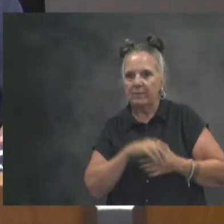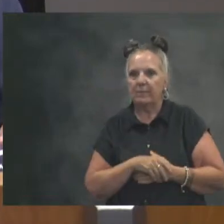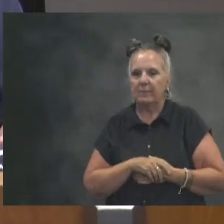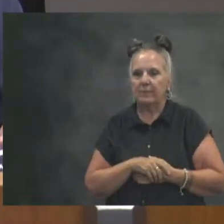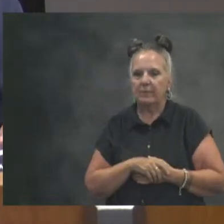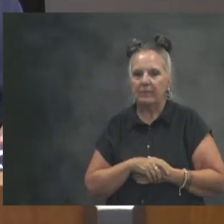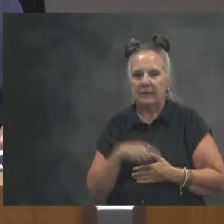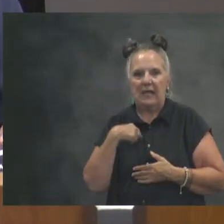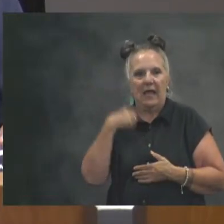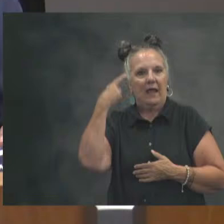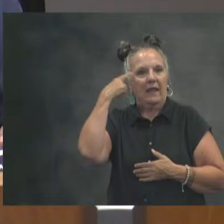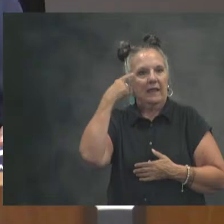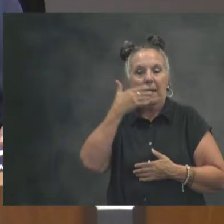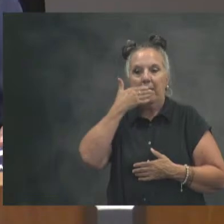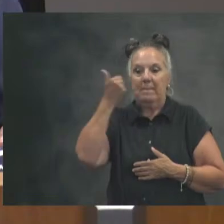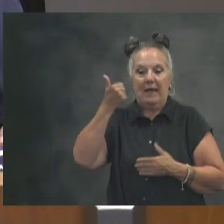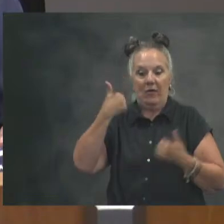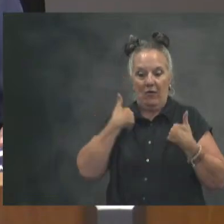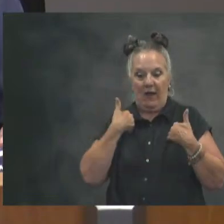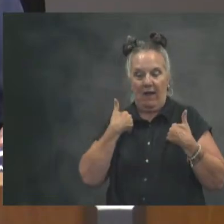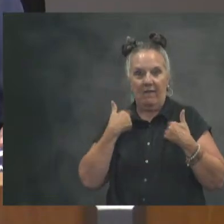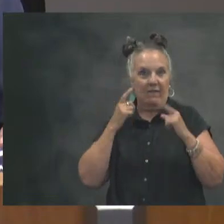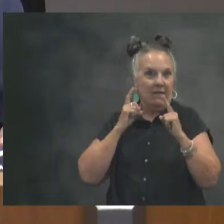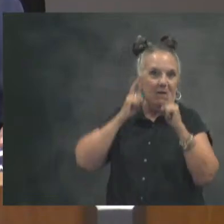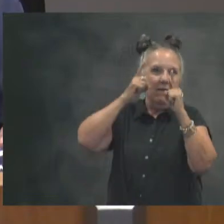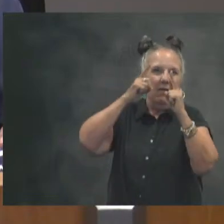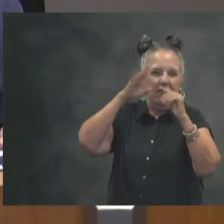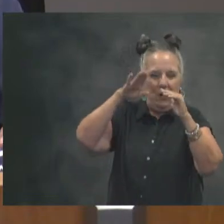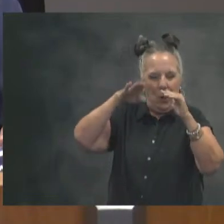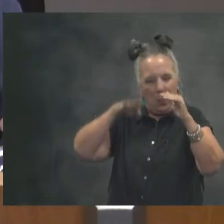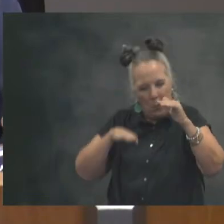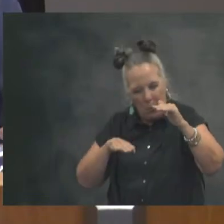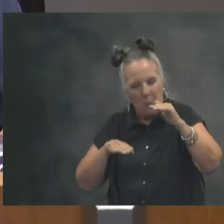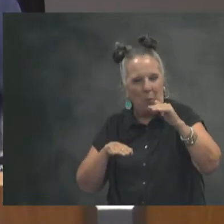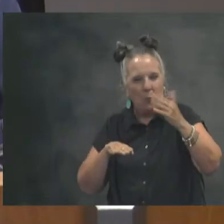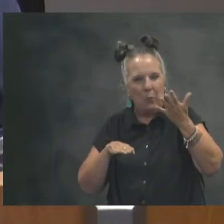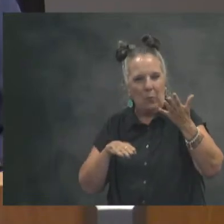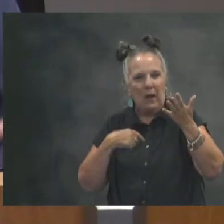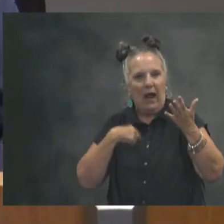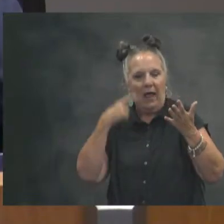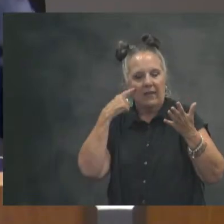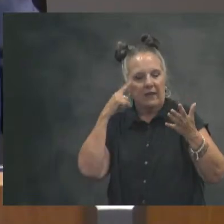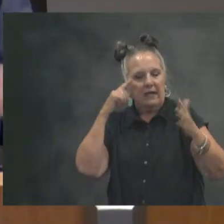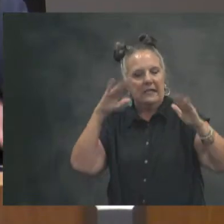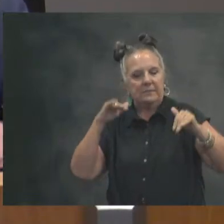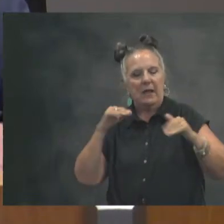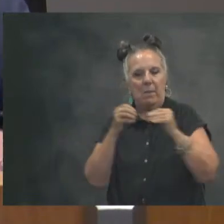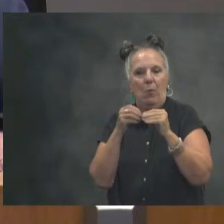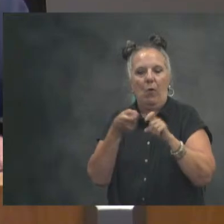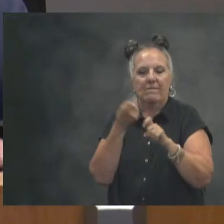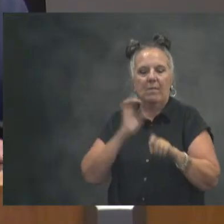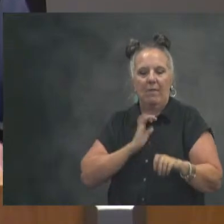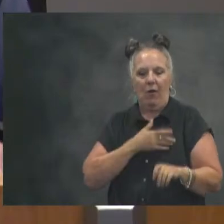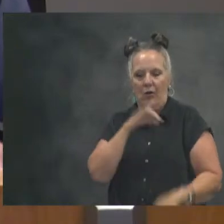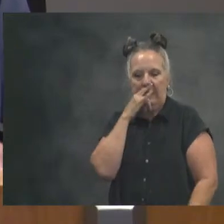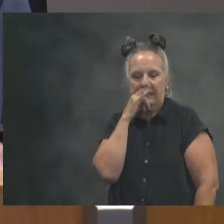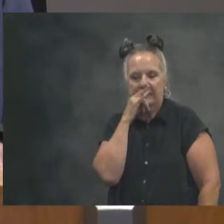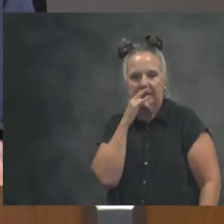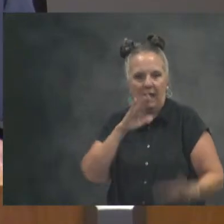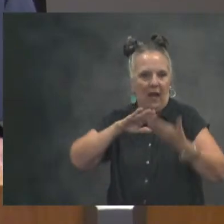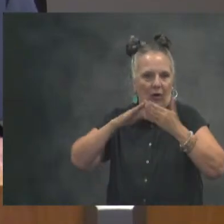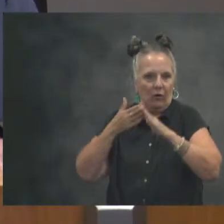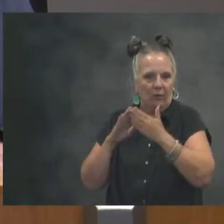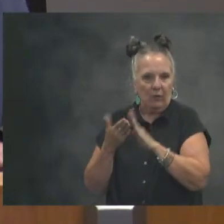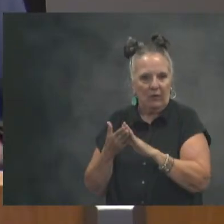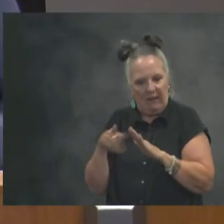I think it's better to have a lofty goal than a low goal. I think we can expect more from our kids and from our community.